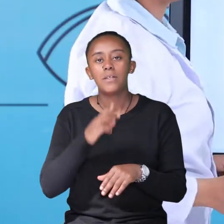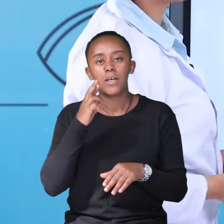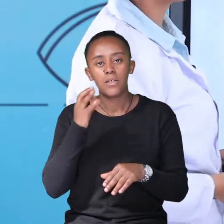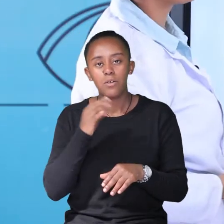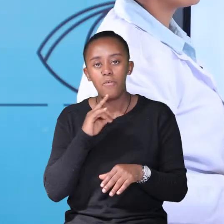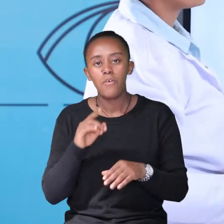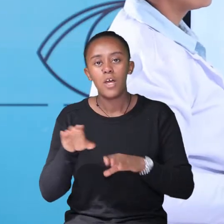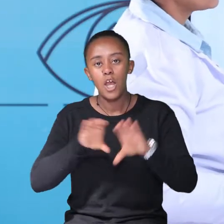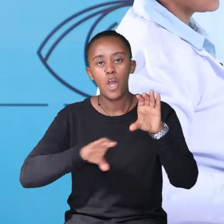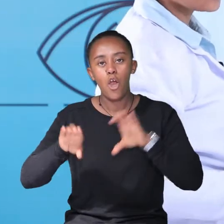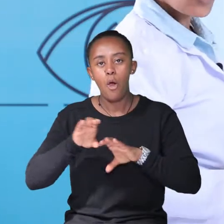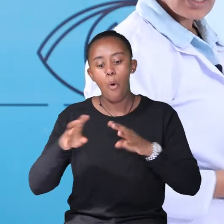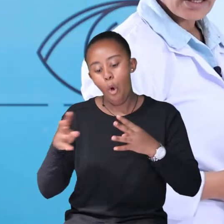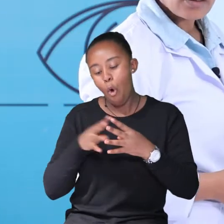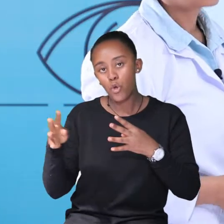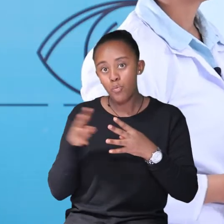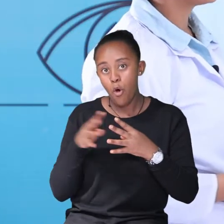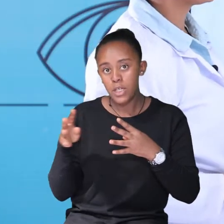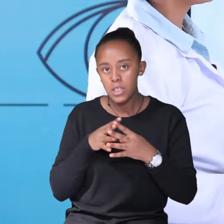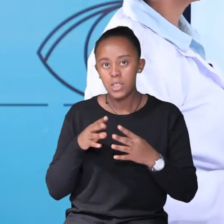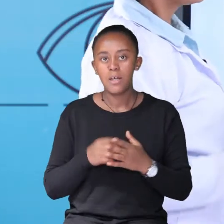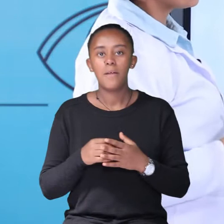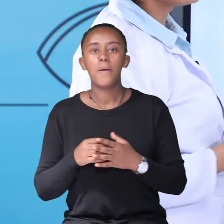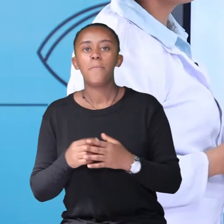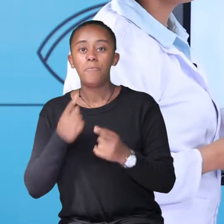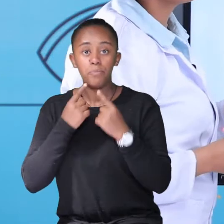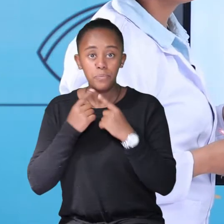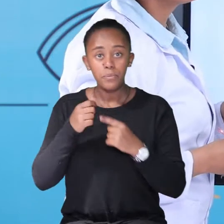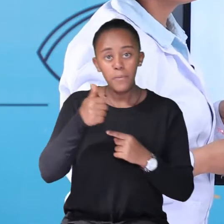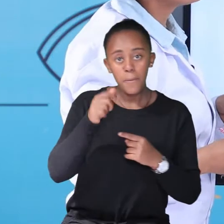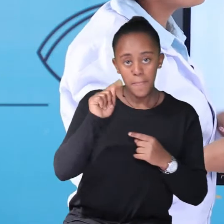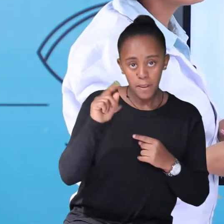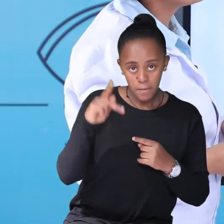of chemosmosis. As we said earlier, ATP